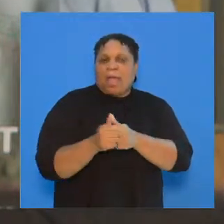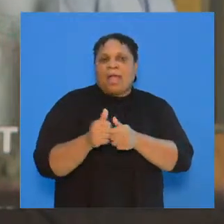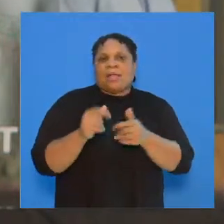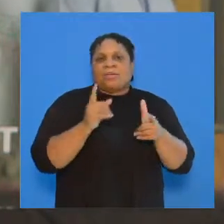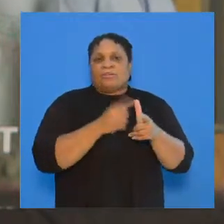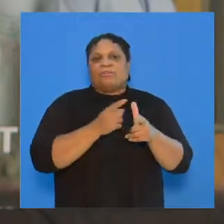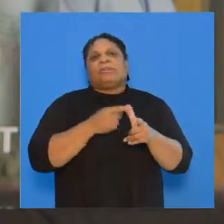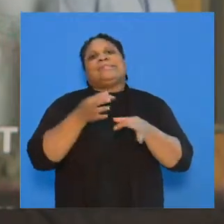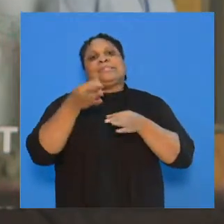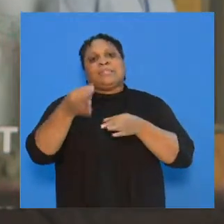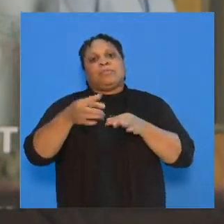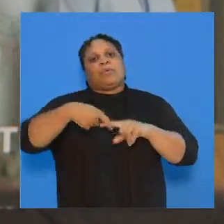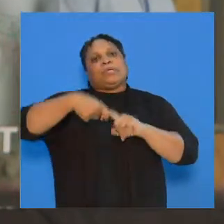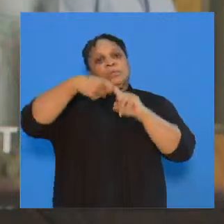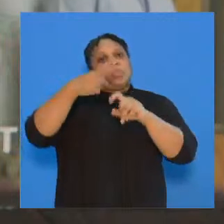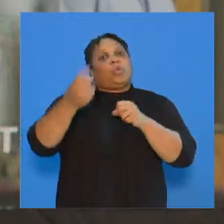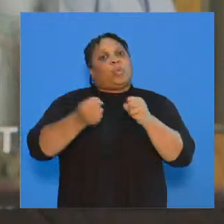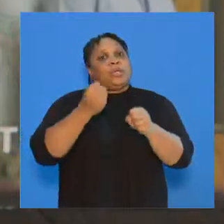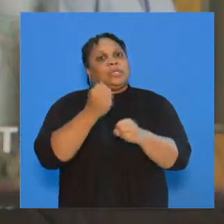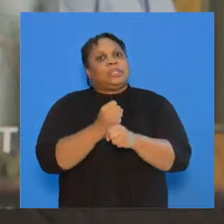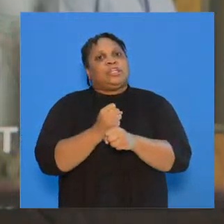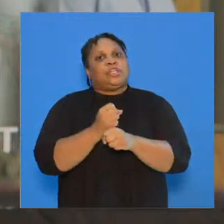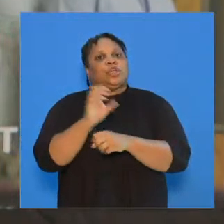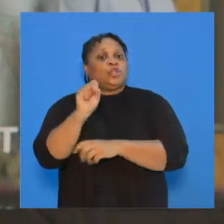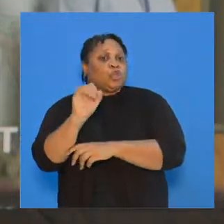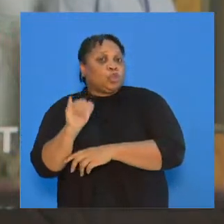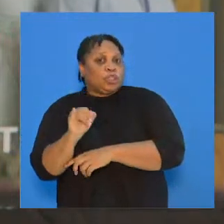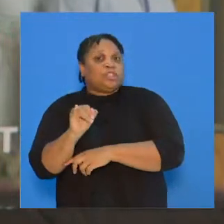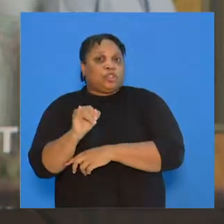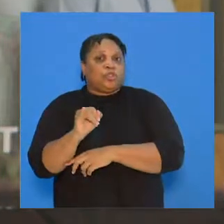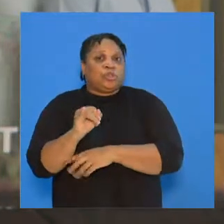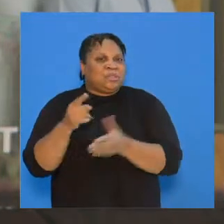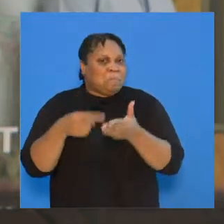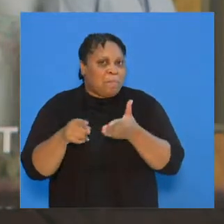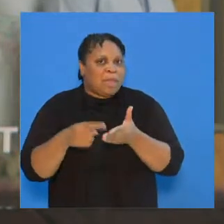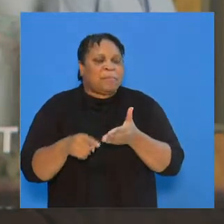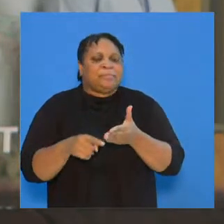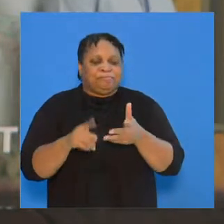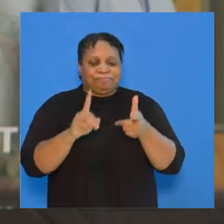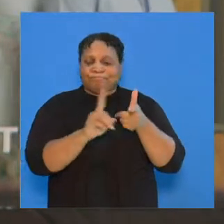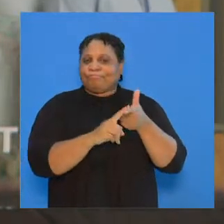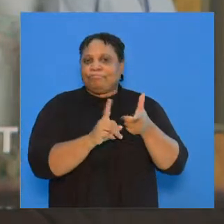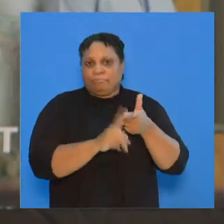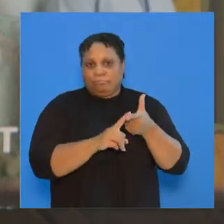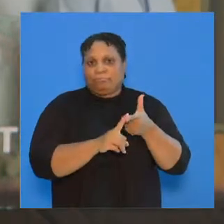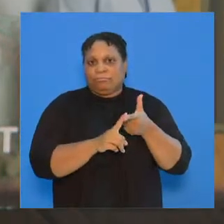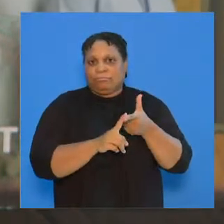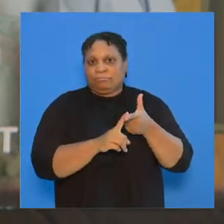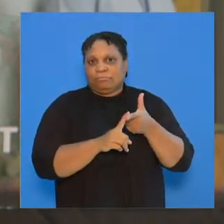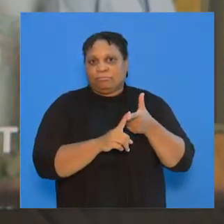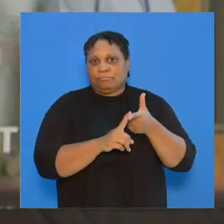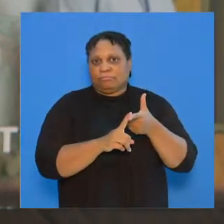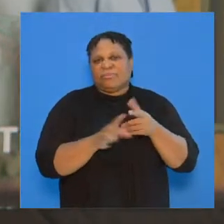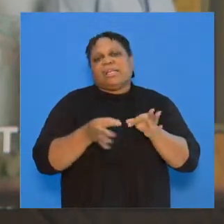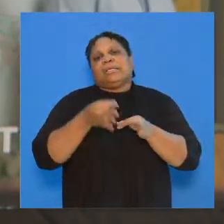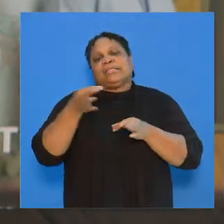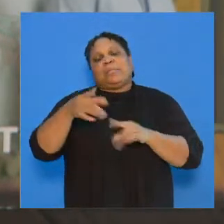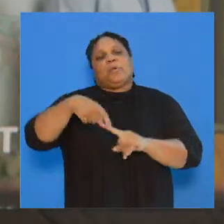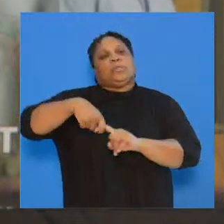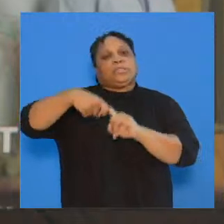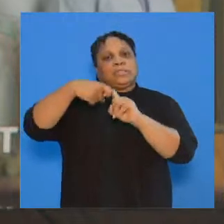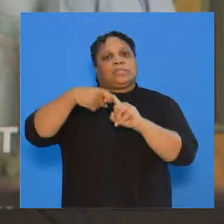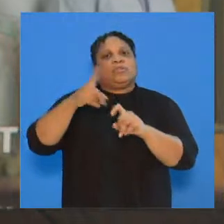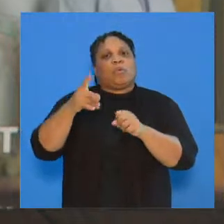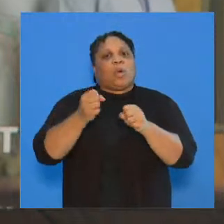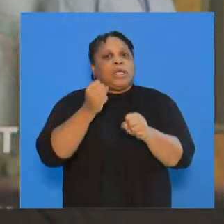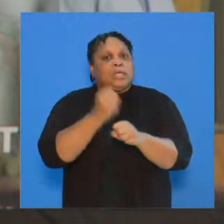temporary suspension for 1 year of social insurance payments. The second will be the temporary suspension or